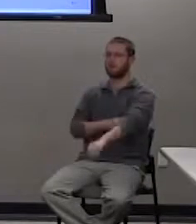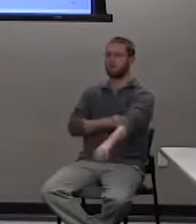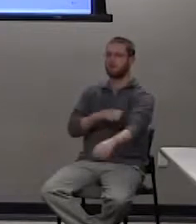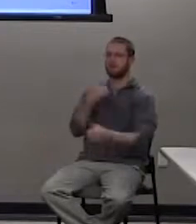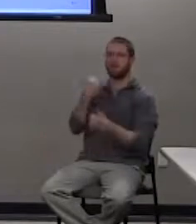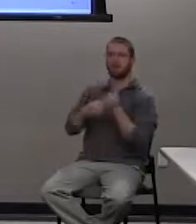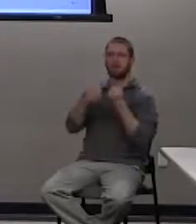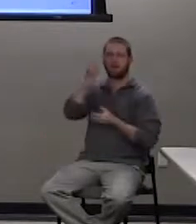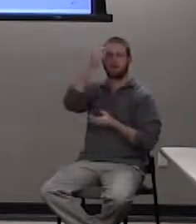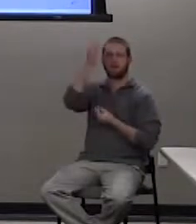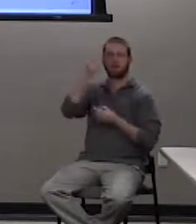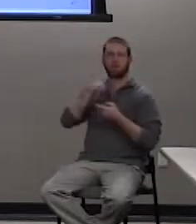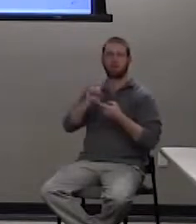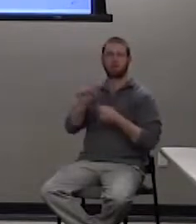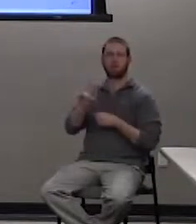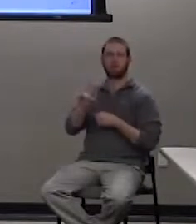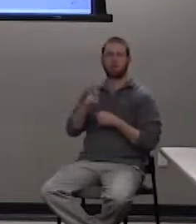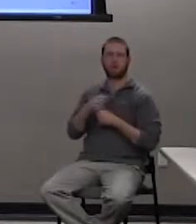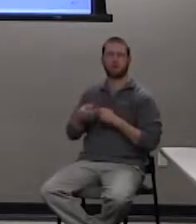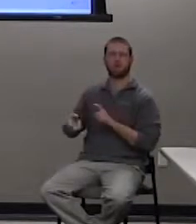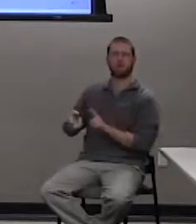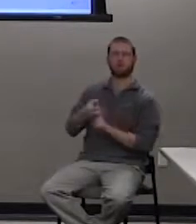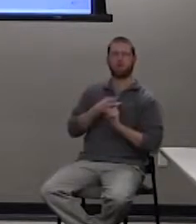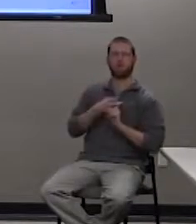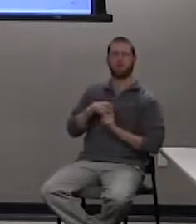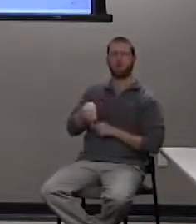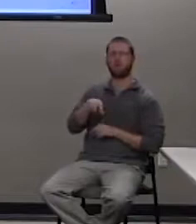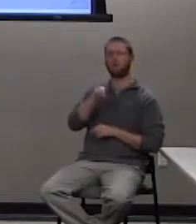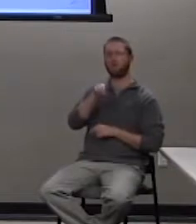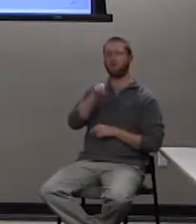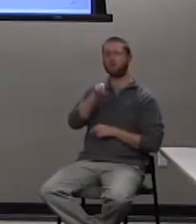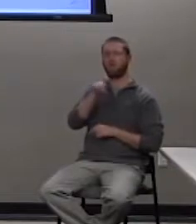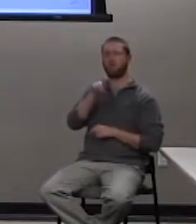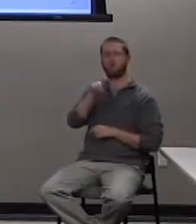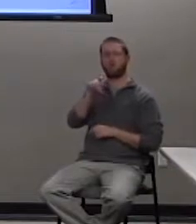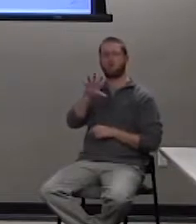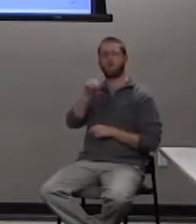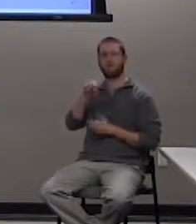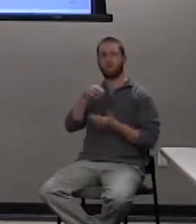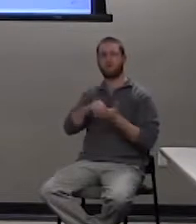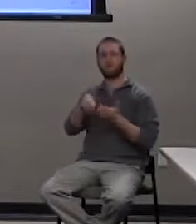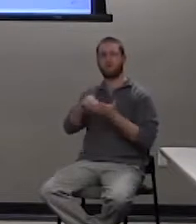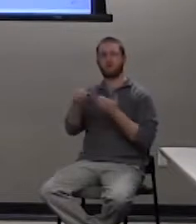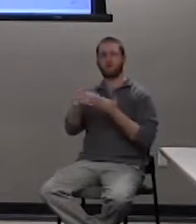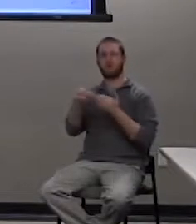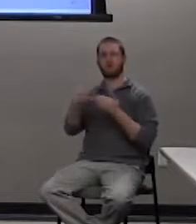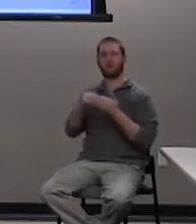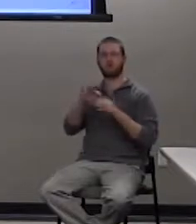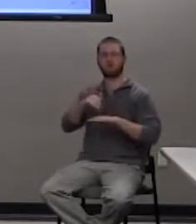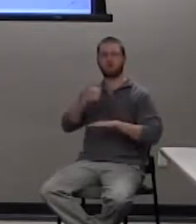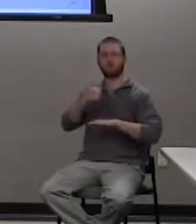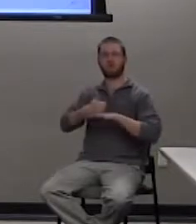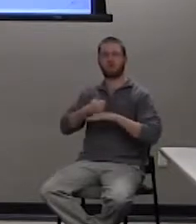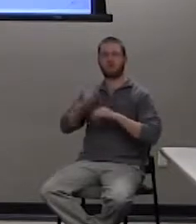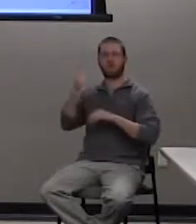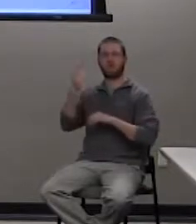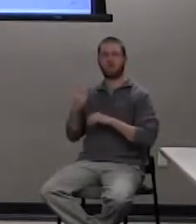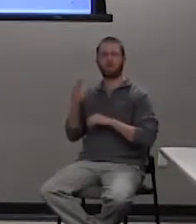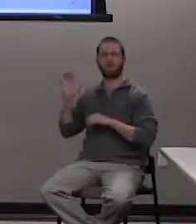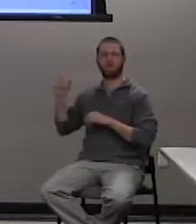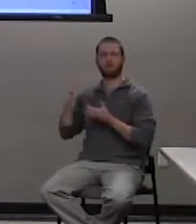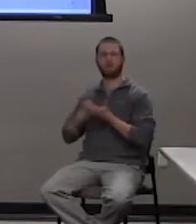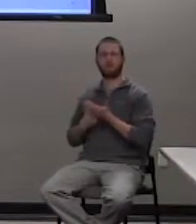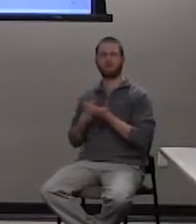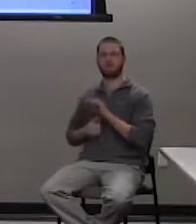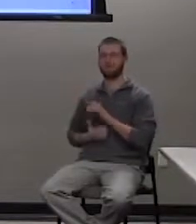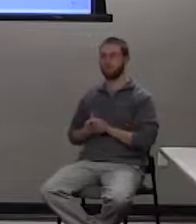tidbits about where to get this 100-150 million that we're supposed to come up with to do implement about half of what you're talking about?